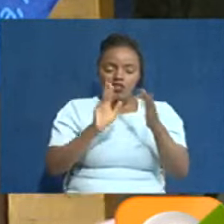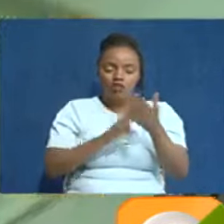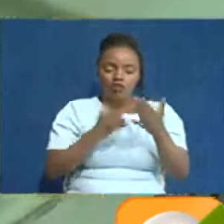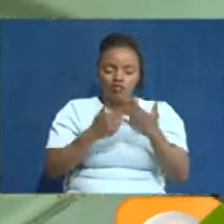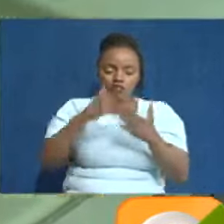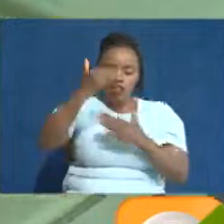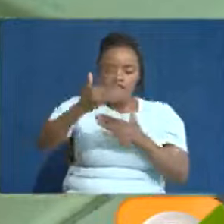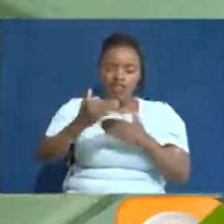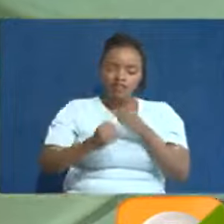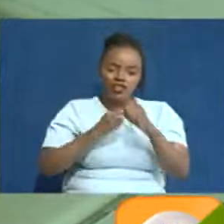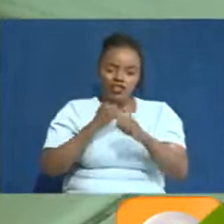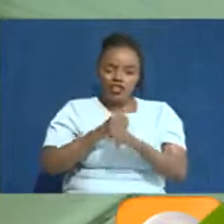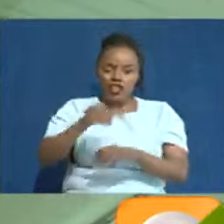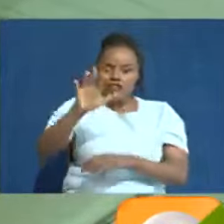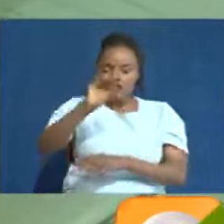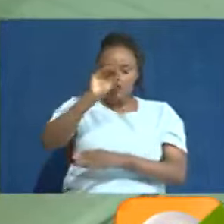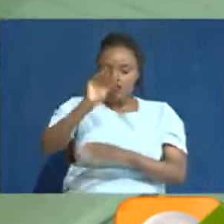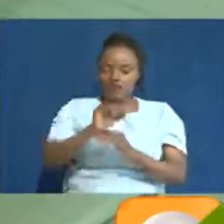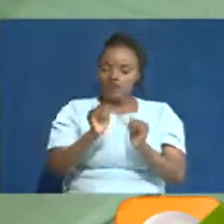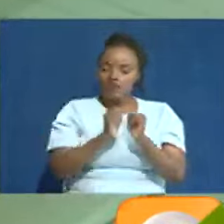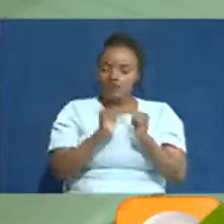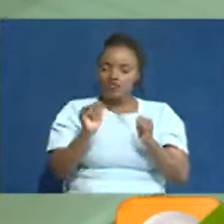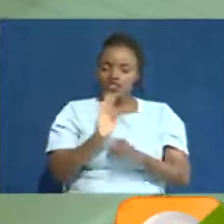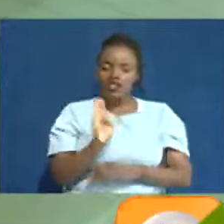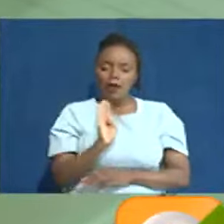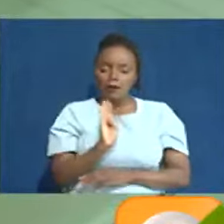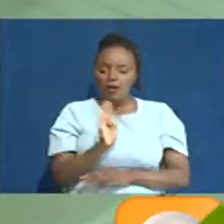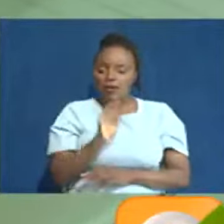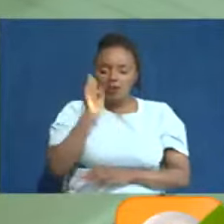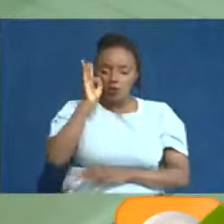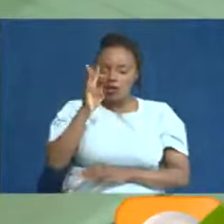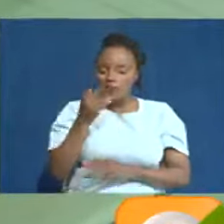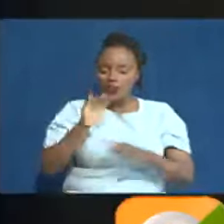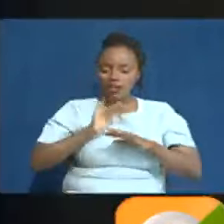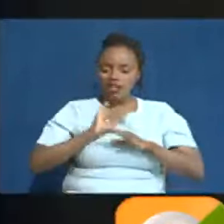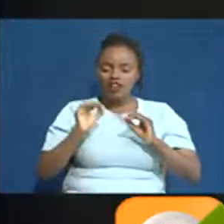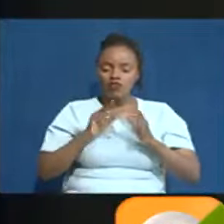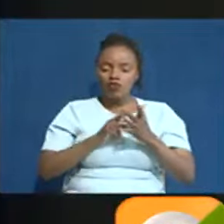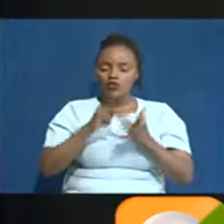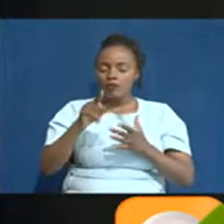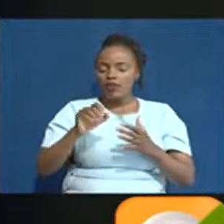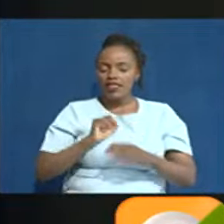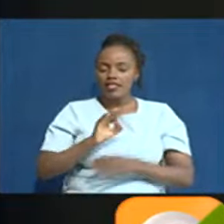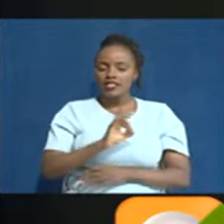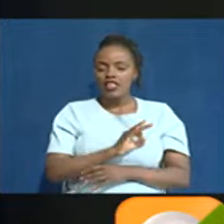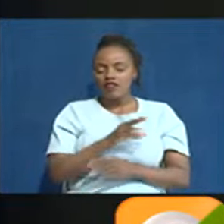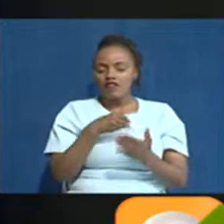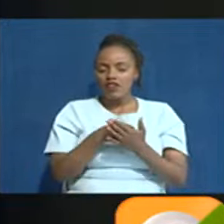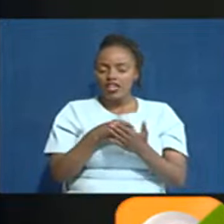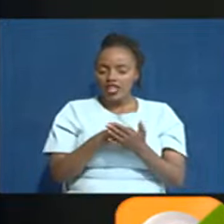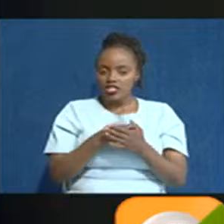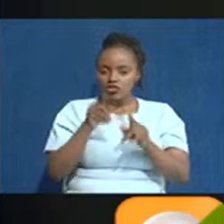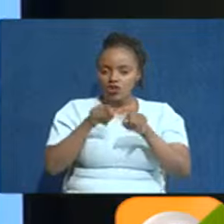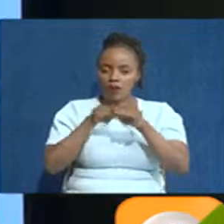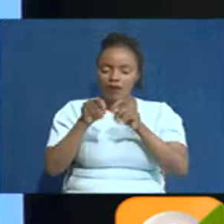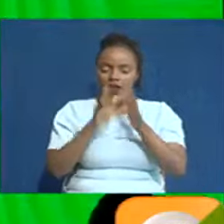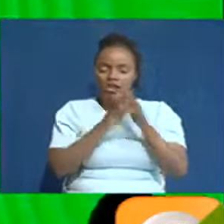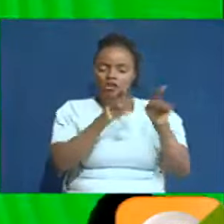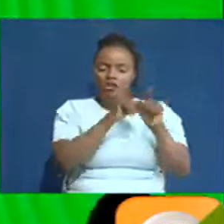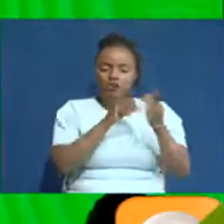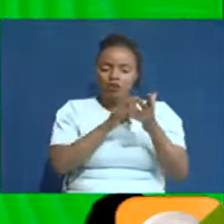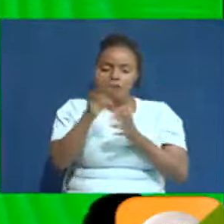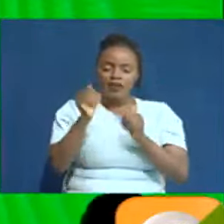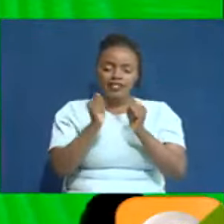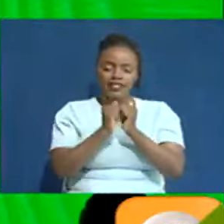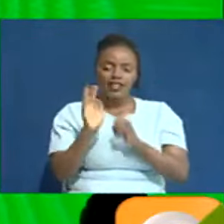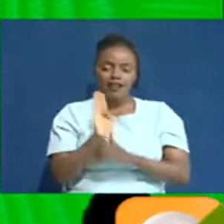annually, 5% at 15 billion shillings would not be sufficient to pay employees, finance operations, and still pay 10